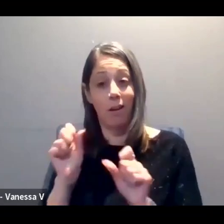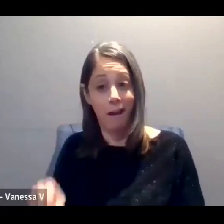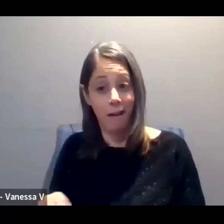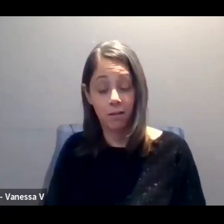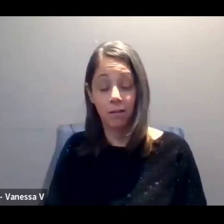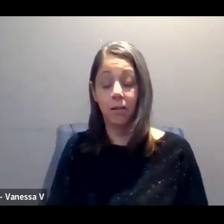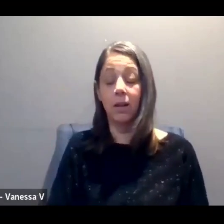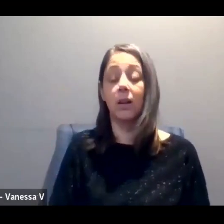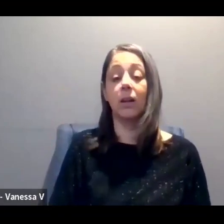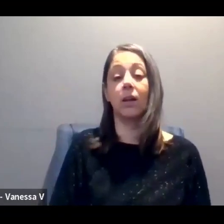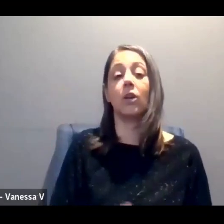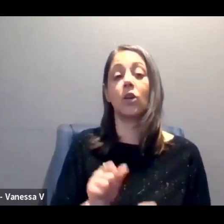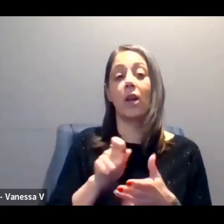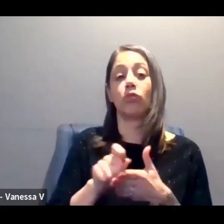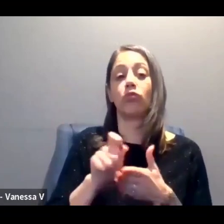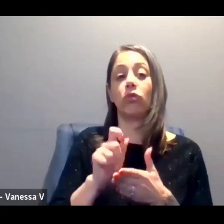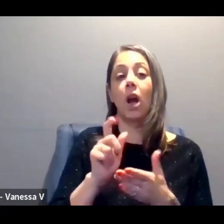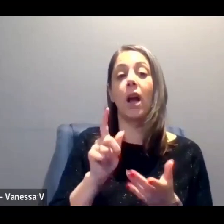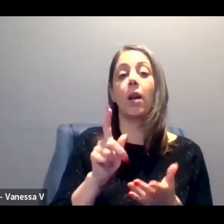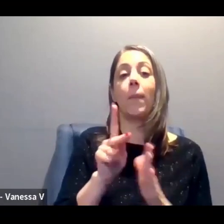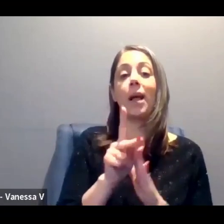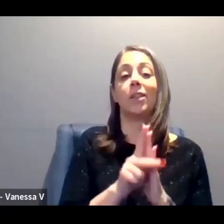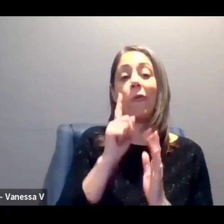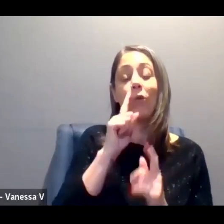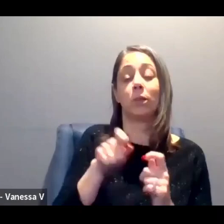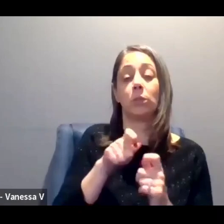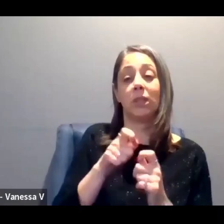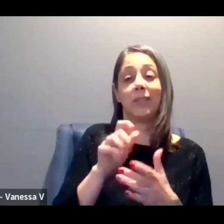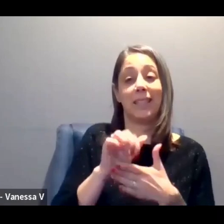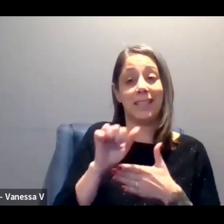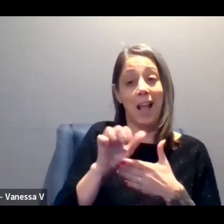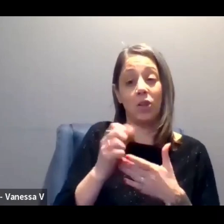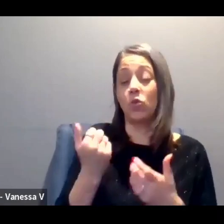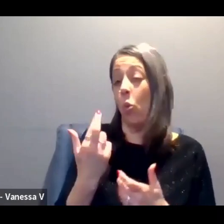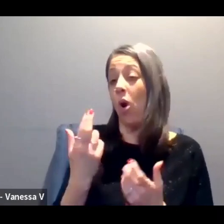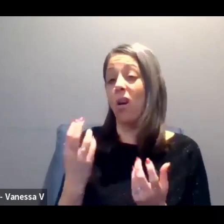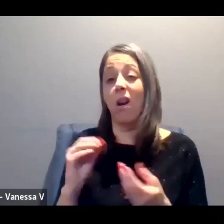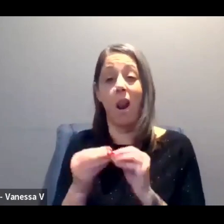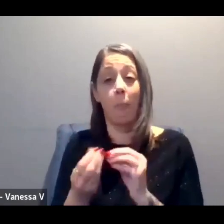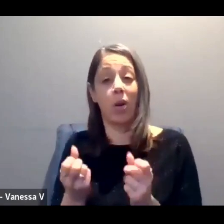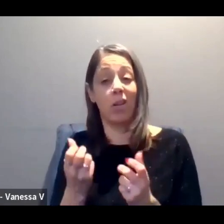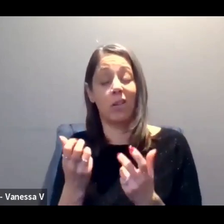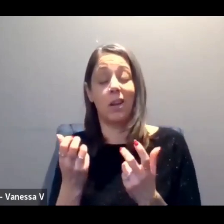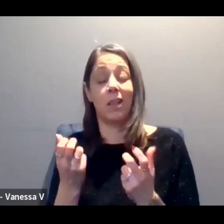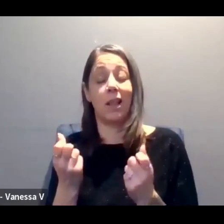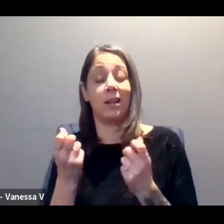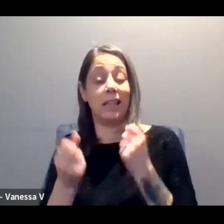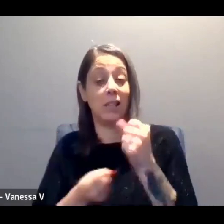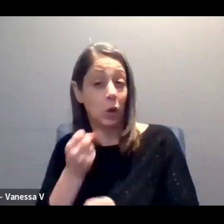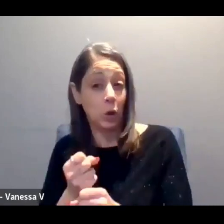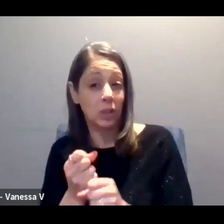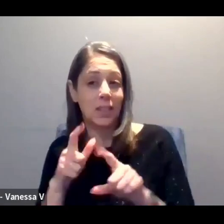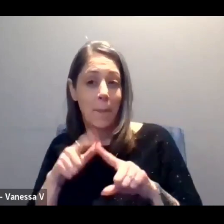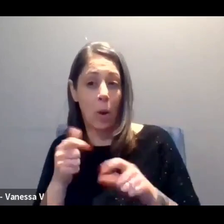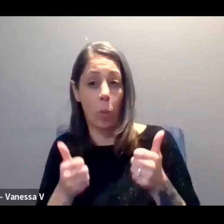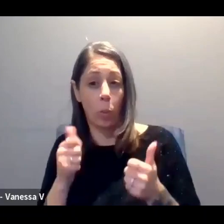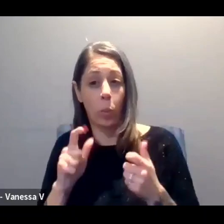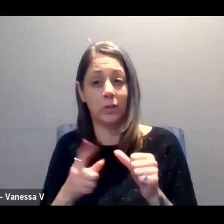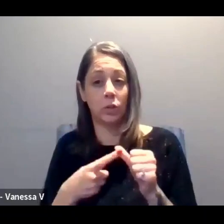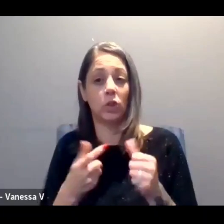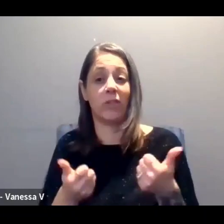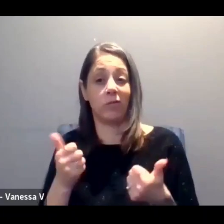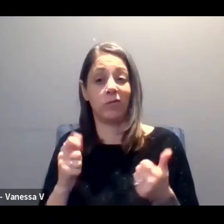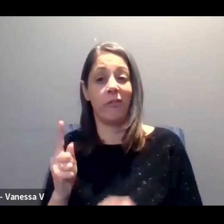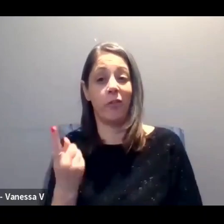can write up a policy for a certain dollar amount or a number of years, whichever comes first. The